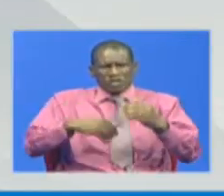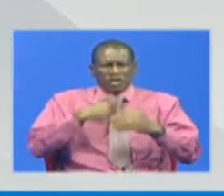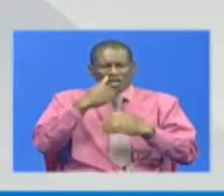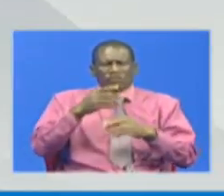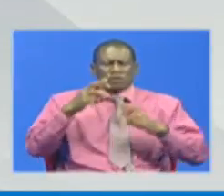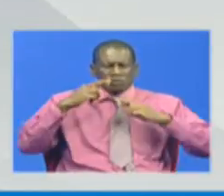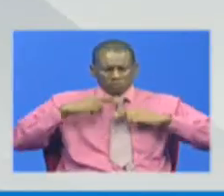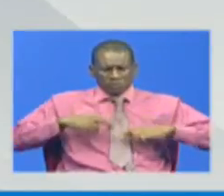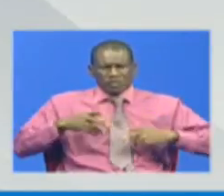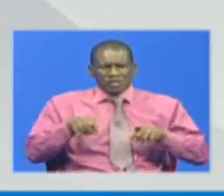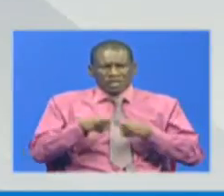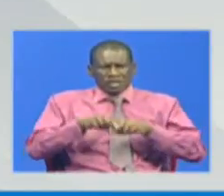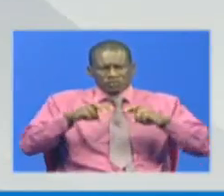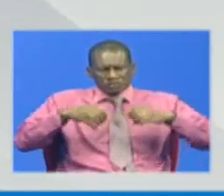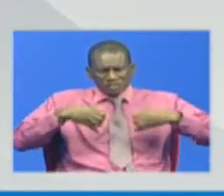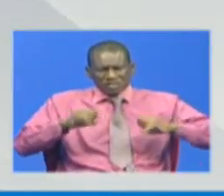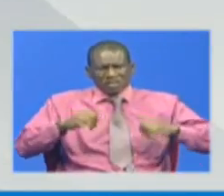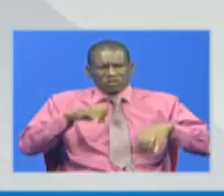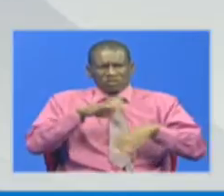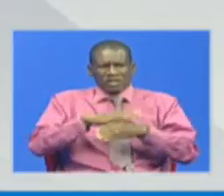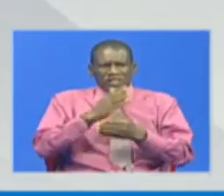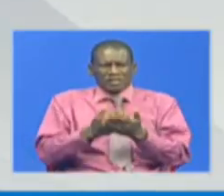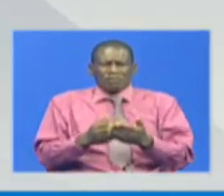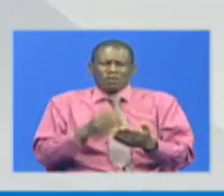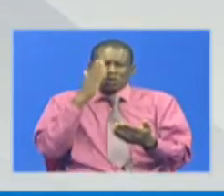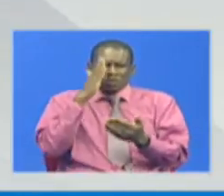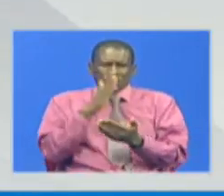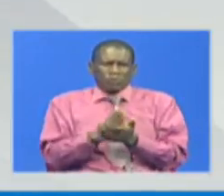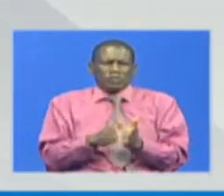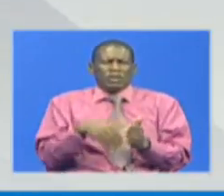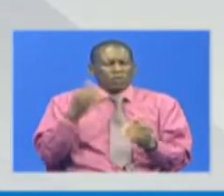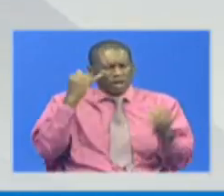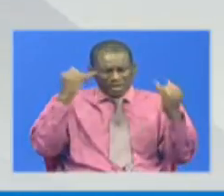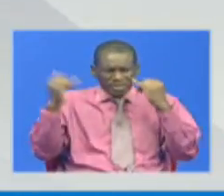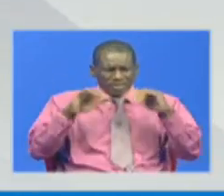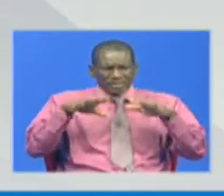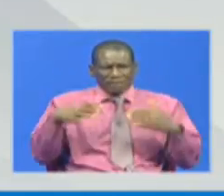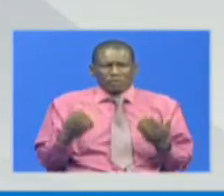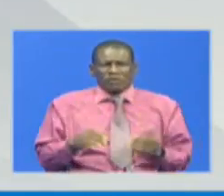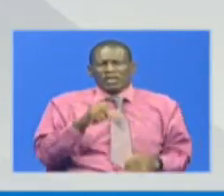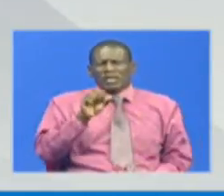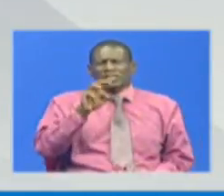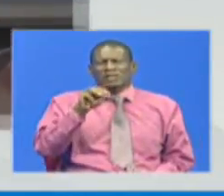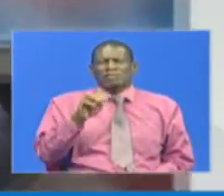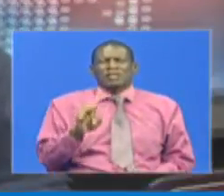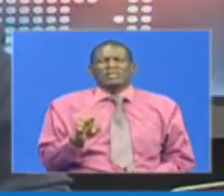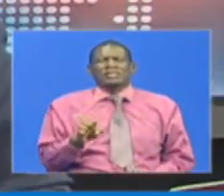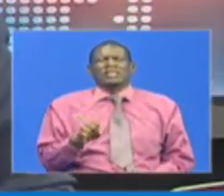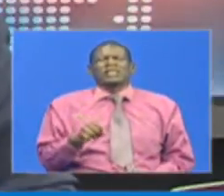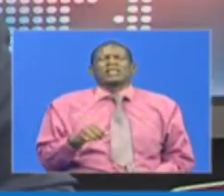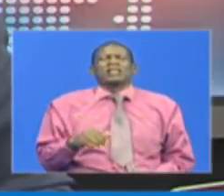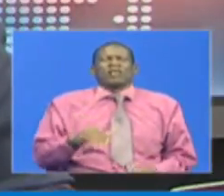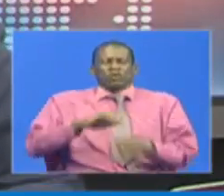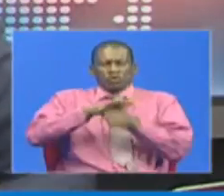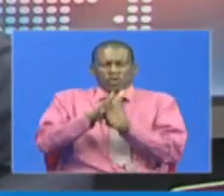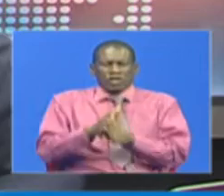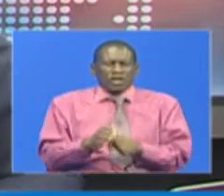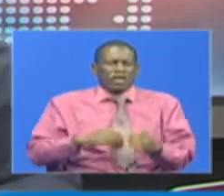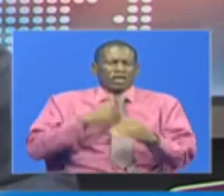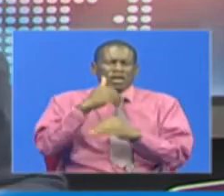as we look to getting some commitments and just some more insight in regards to the SMEs, the pandemic, and beyond. Stay